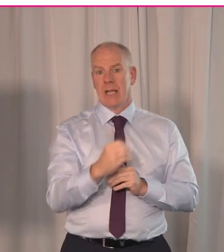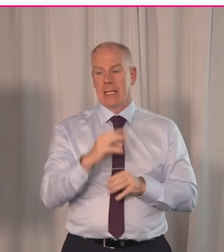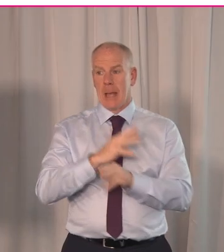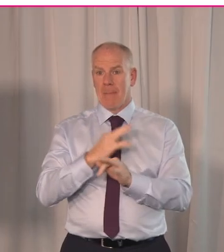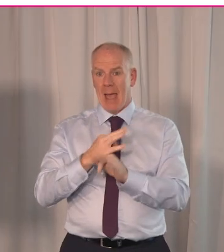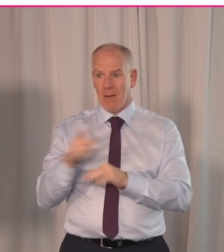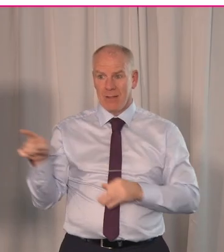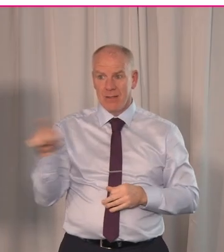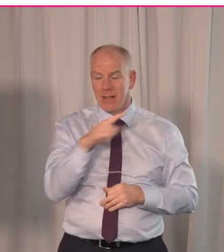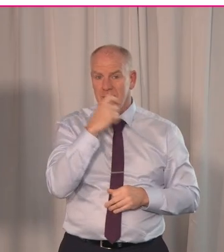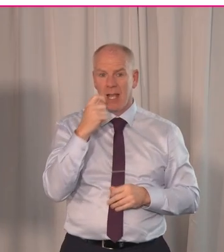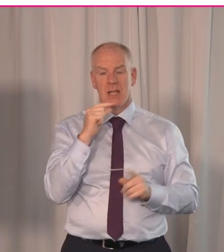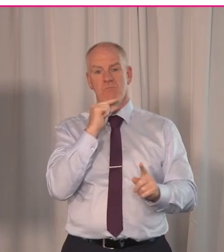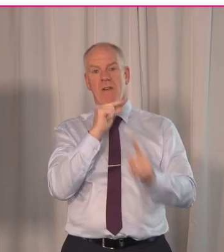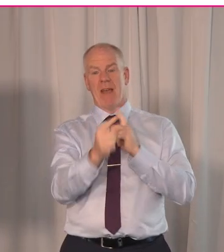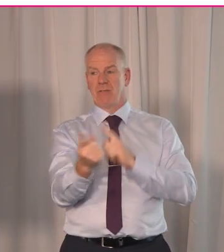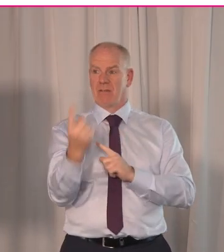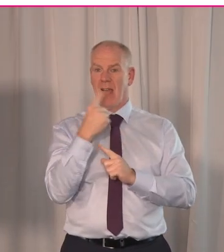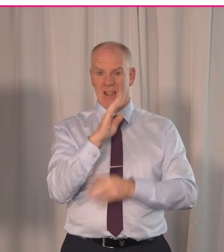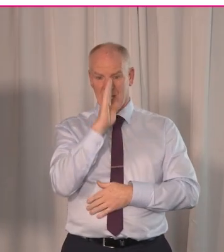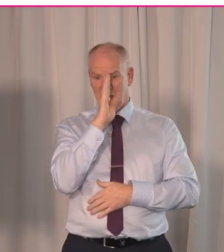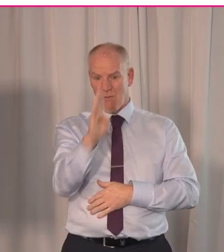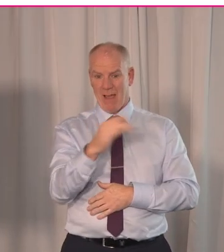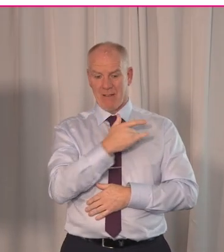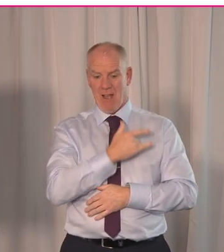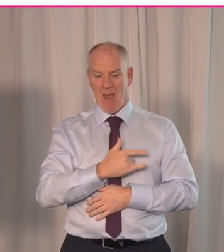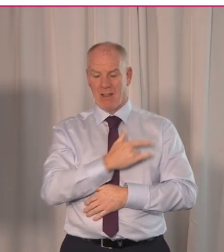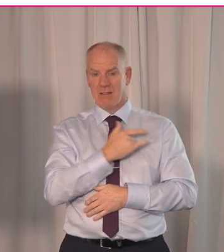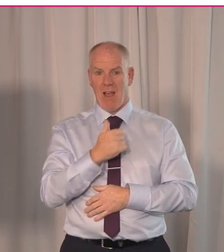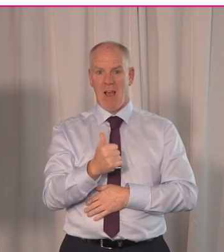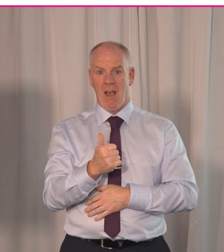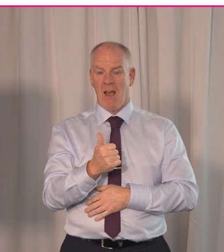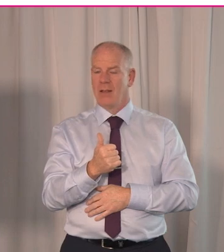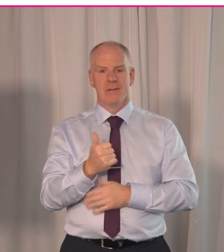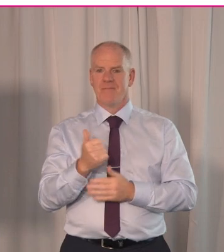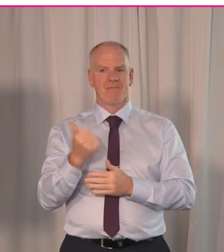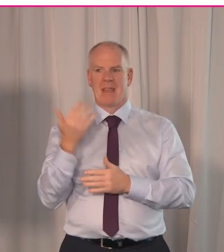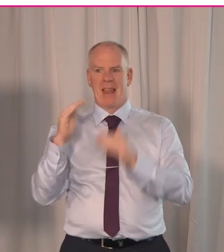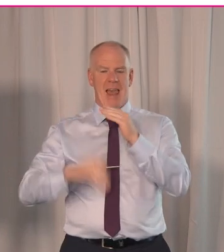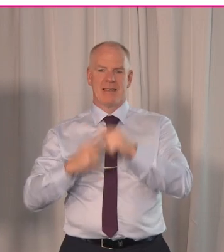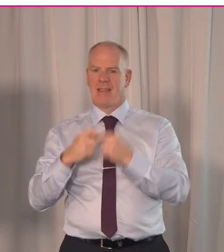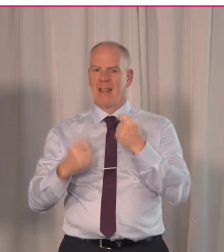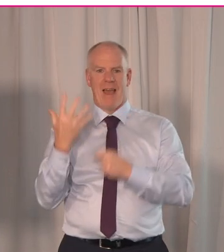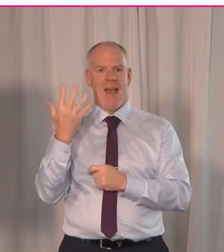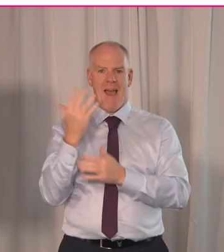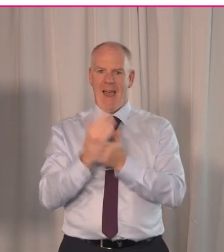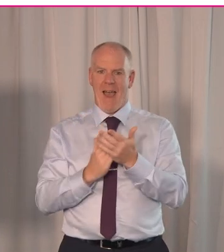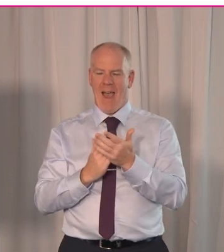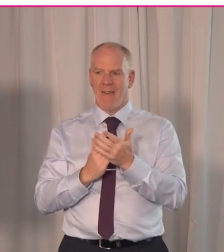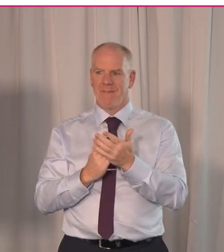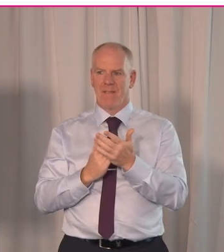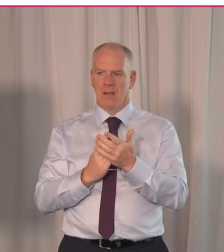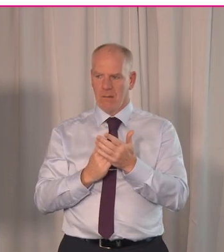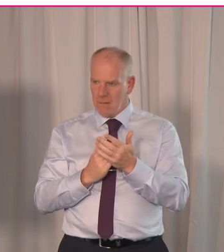study found that the professional giving the news was direct and honest, less than half of them felt that they'd been given the news with any hope or